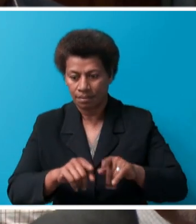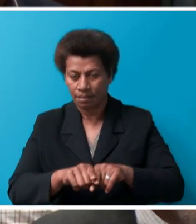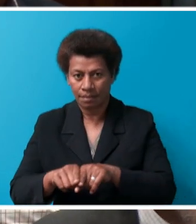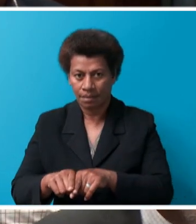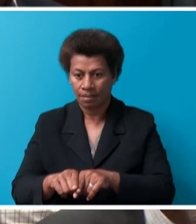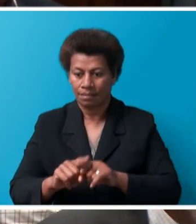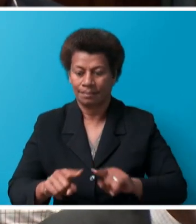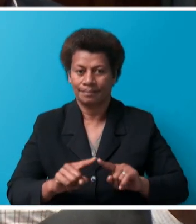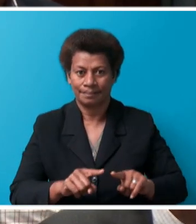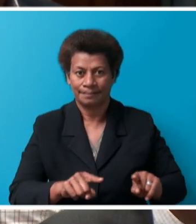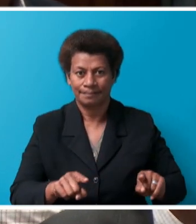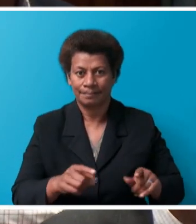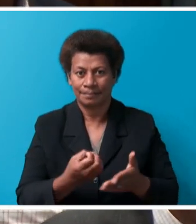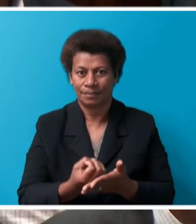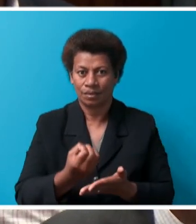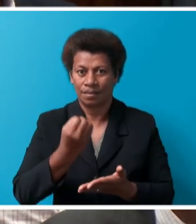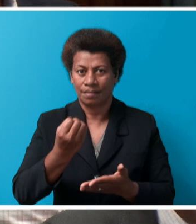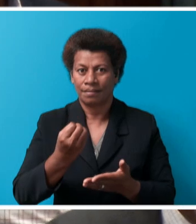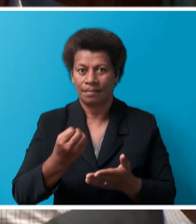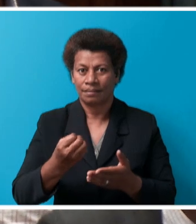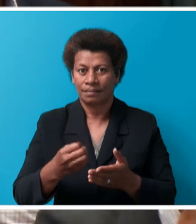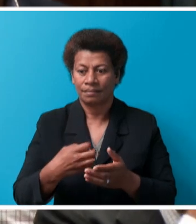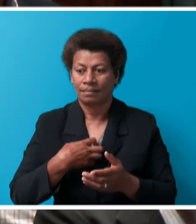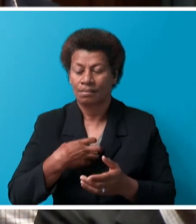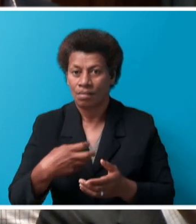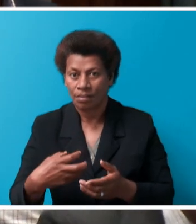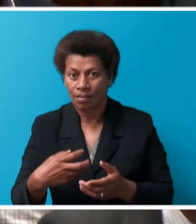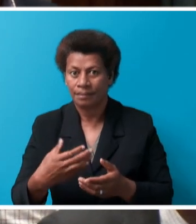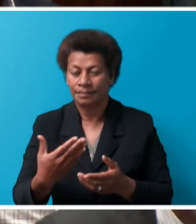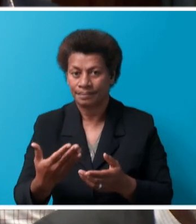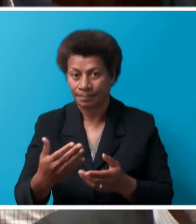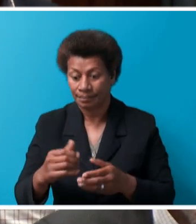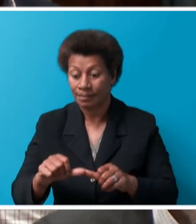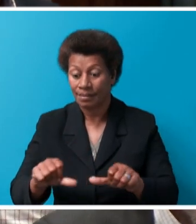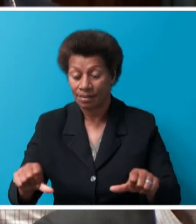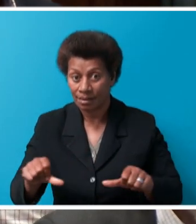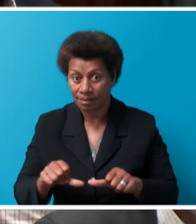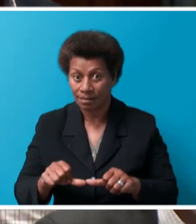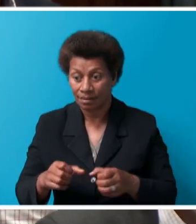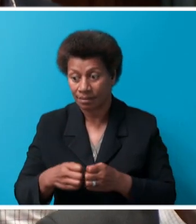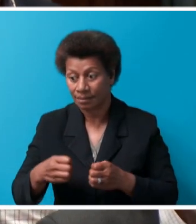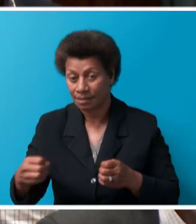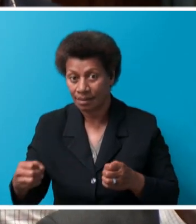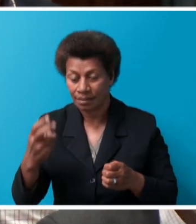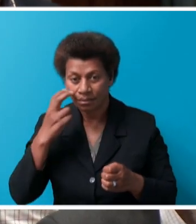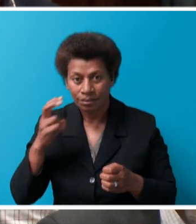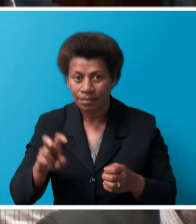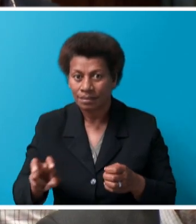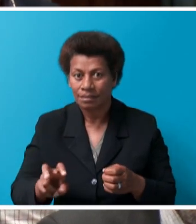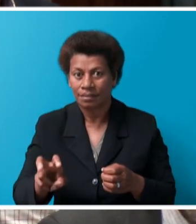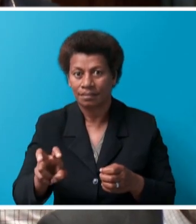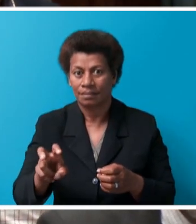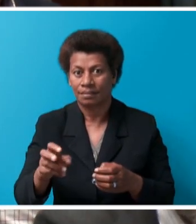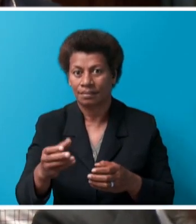economy, expanding agriculture, tourism, and digital innovation. 2, modernizing